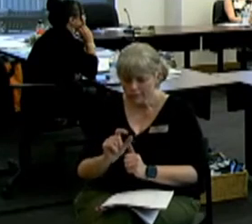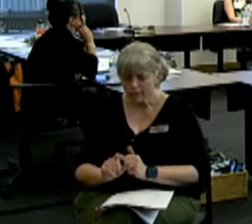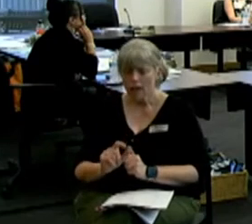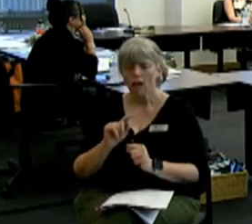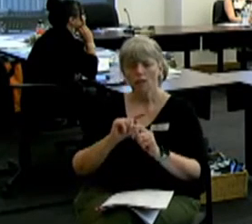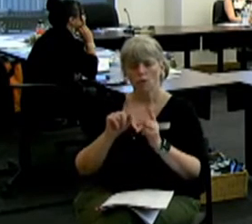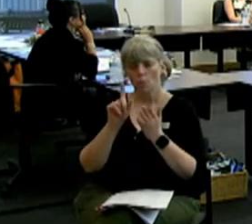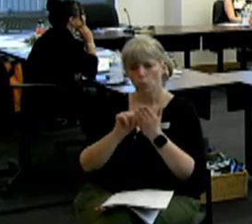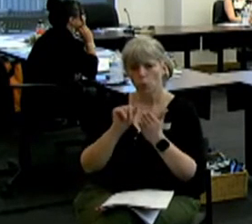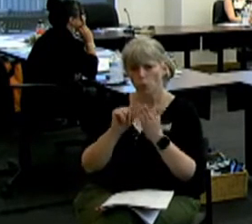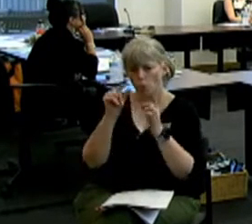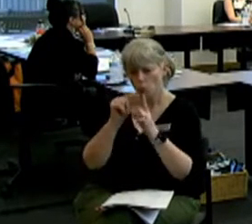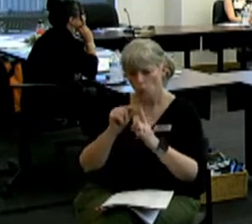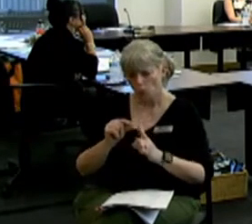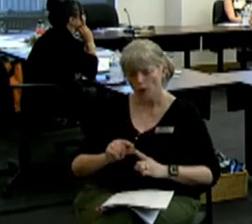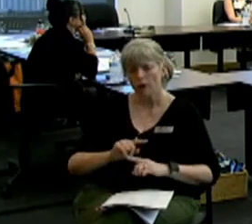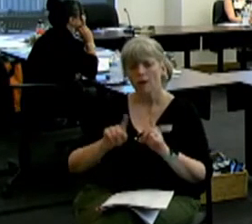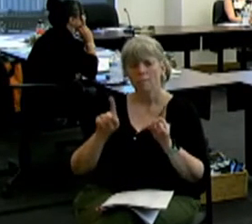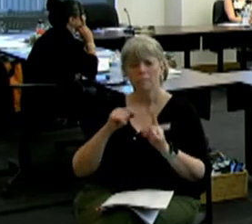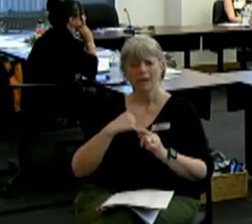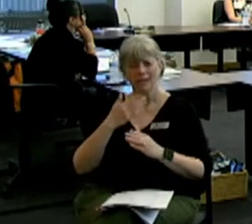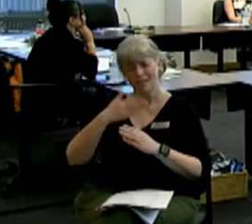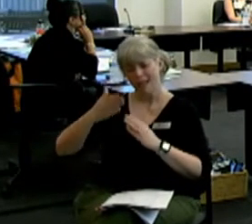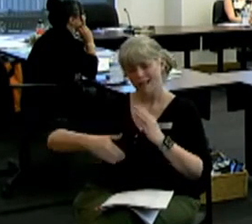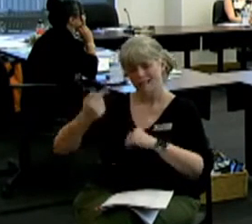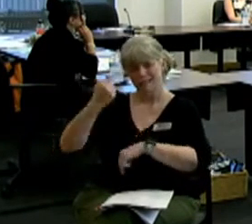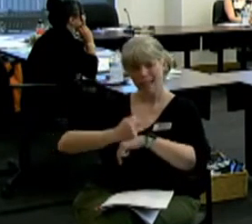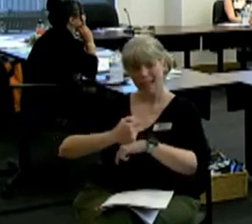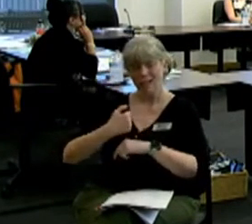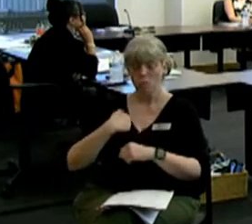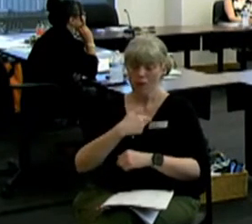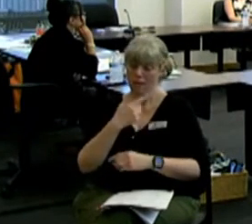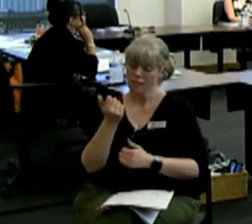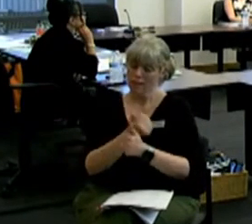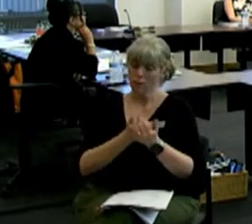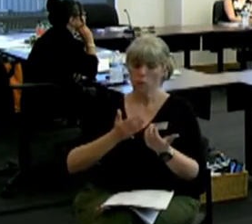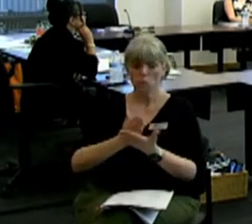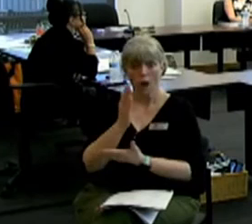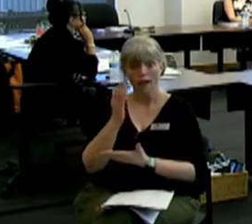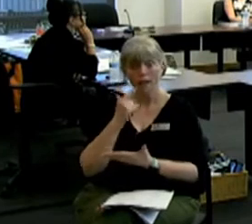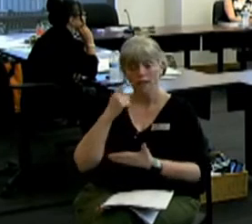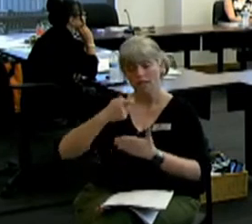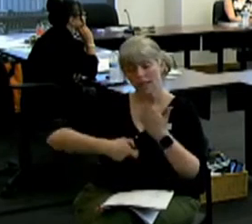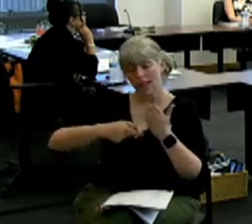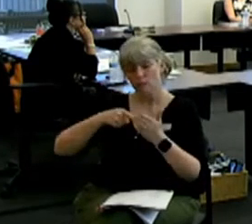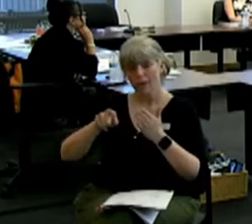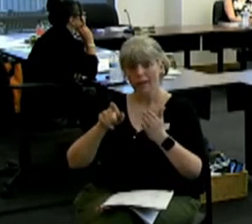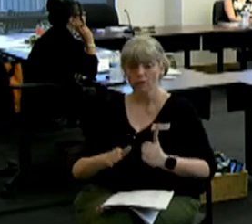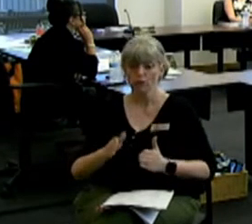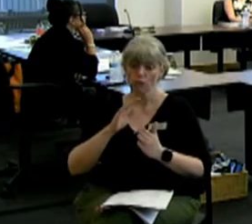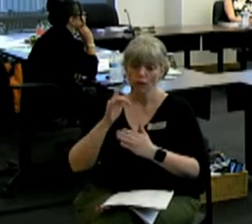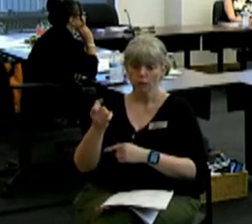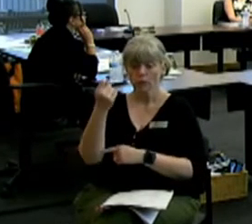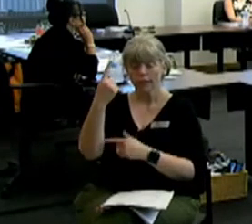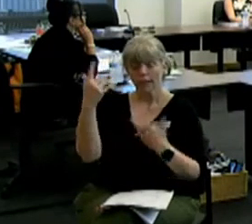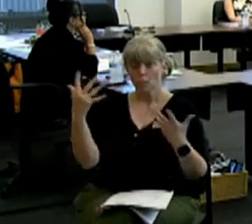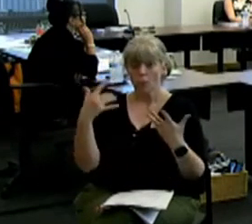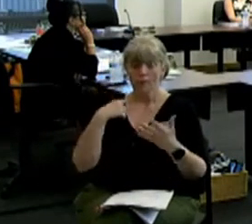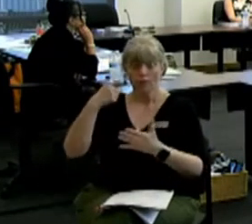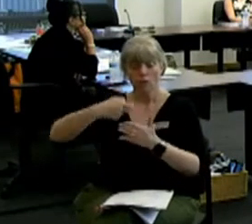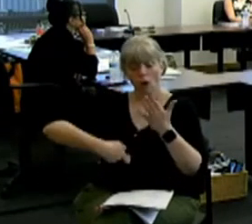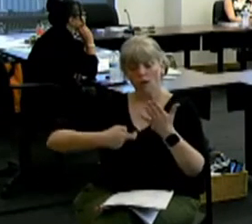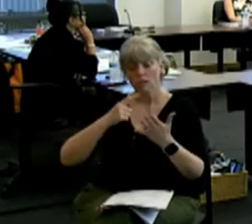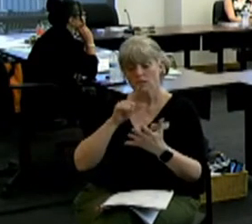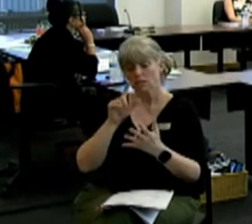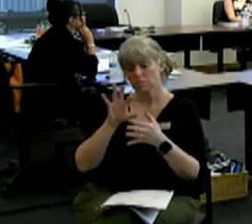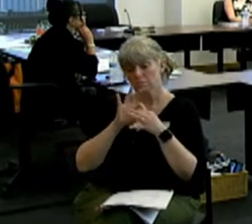print, like word by word. But at the end of the day, we have every right, as well as the taxpayers, to understand what the